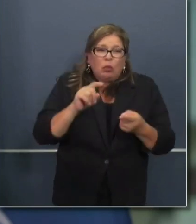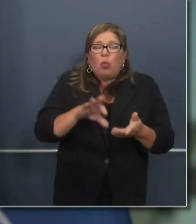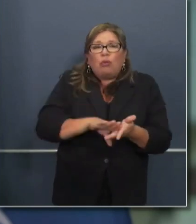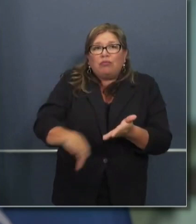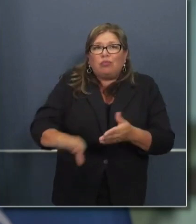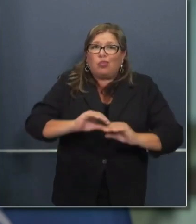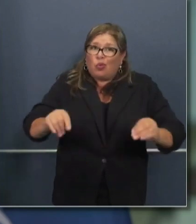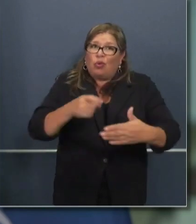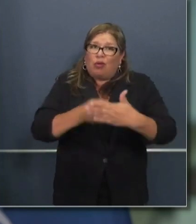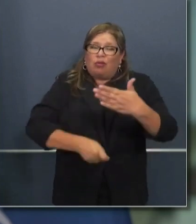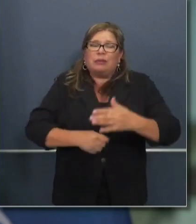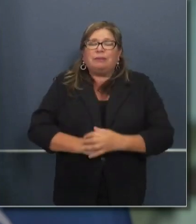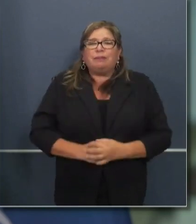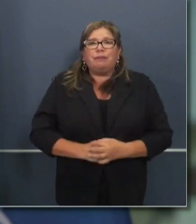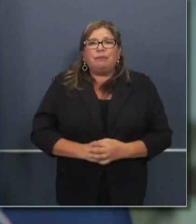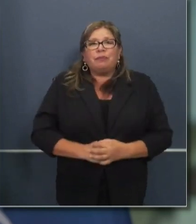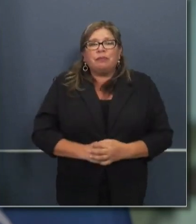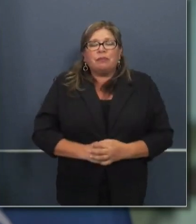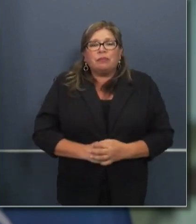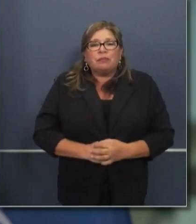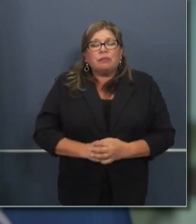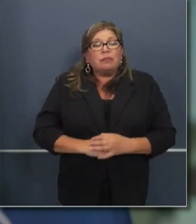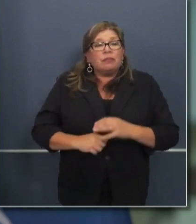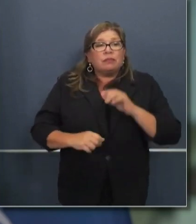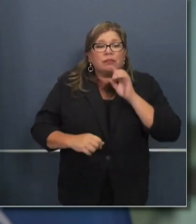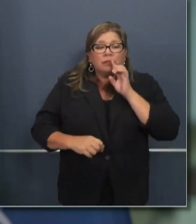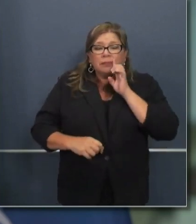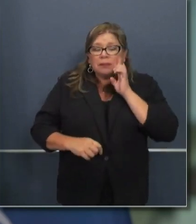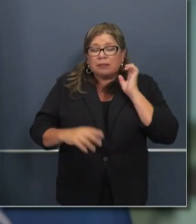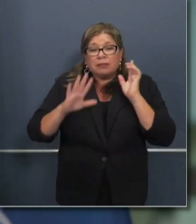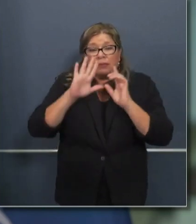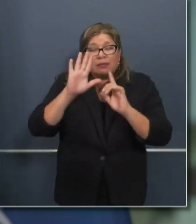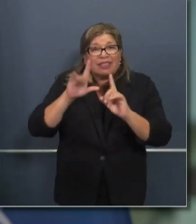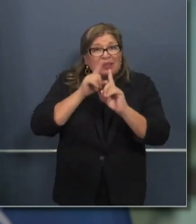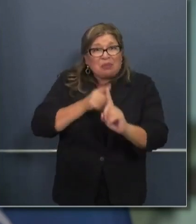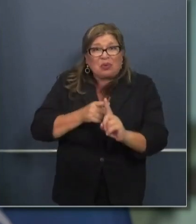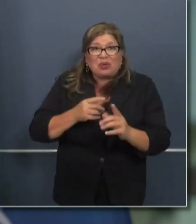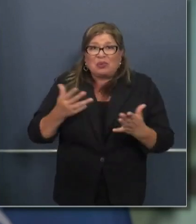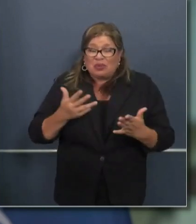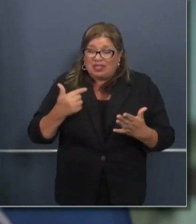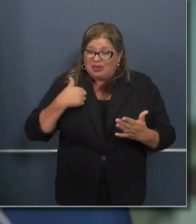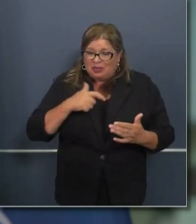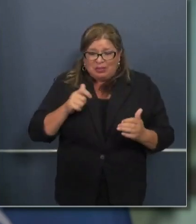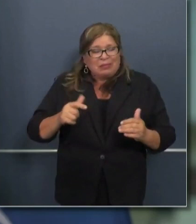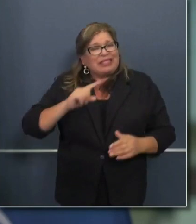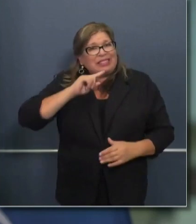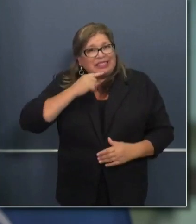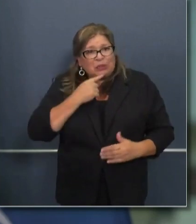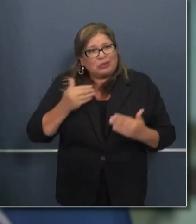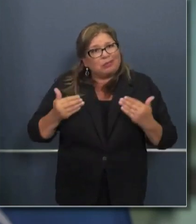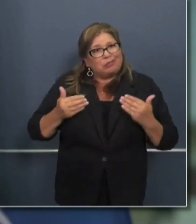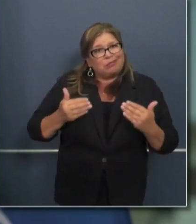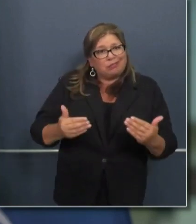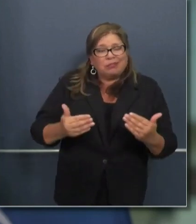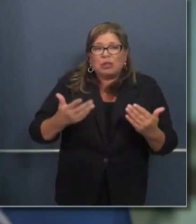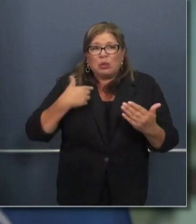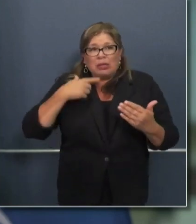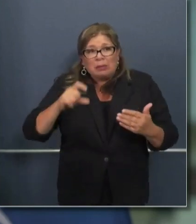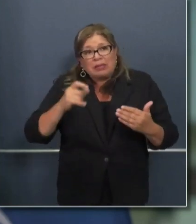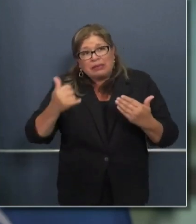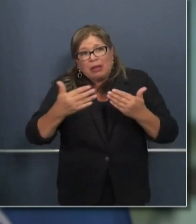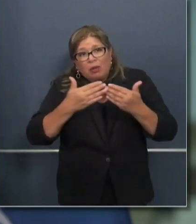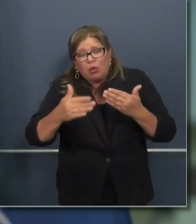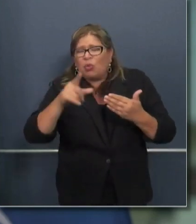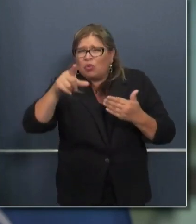move forward, to be sober about the reality that, again, we are still in the first wave of this